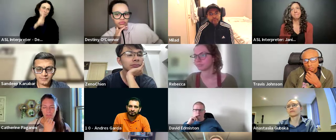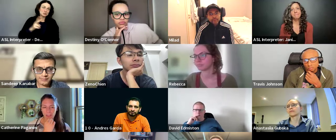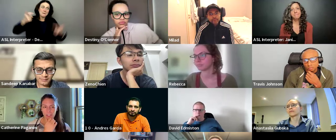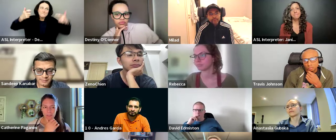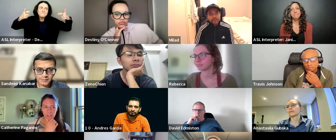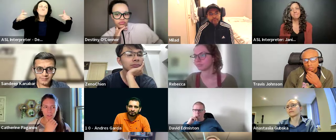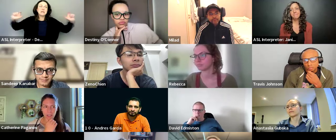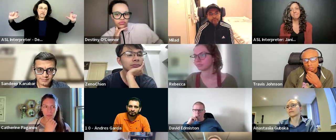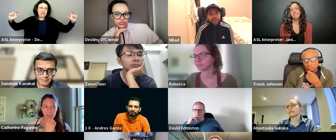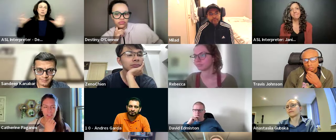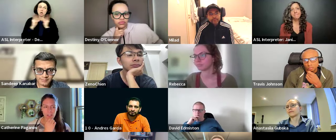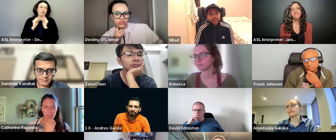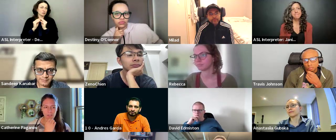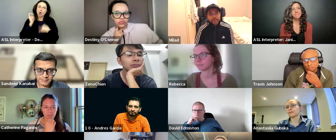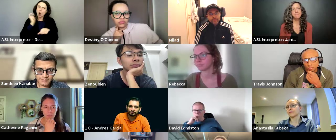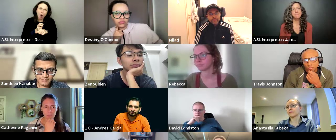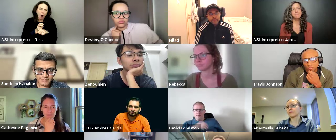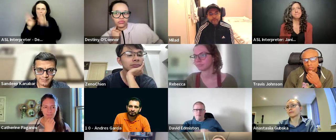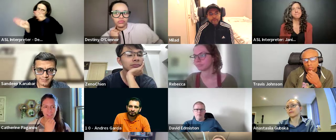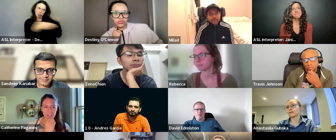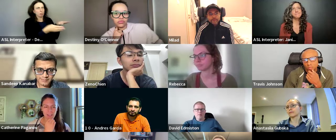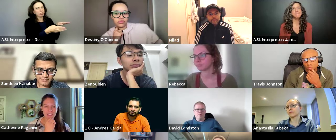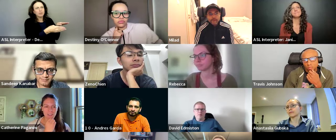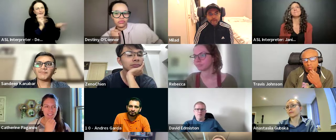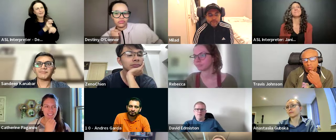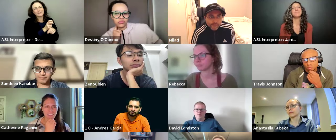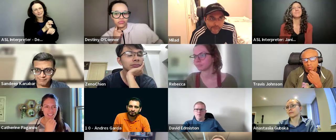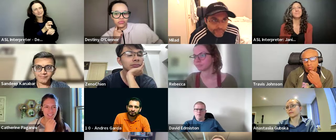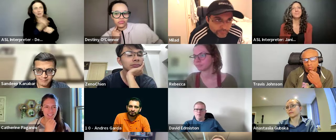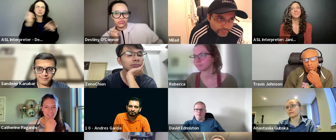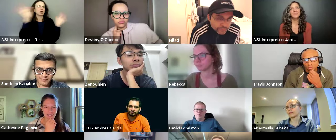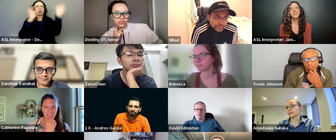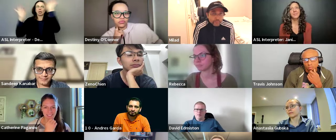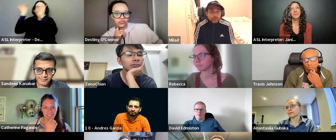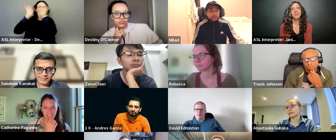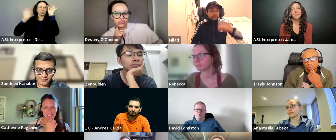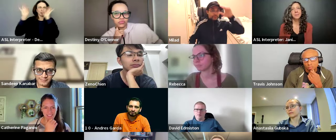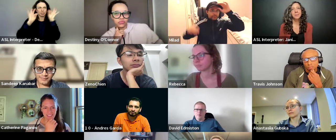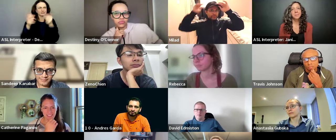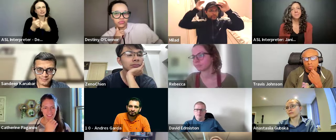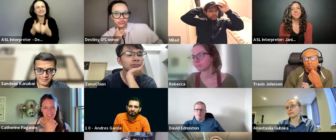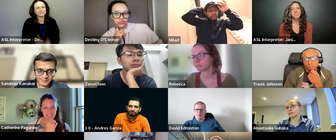is. It is very difficult to get people's attention. So that's always the challenge.